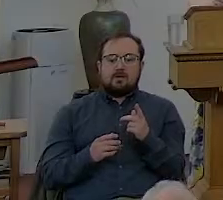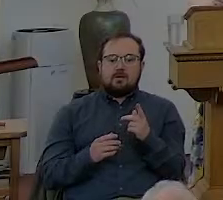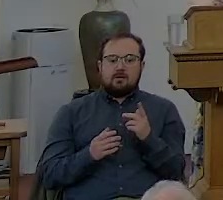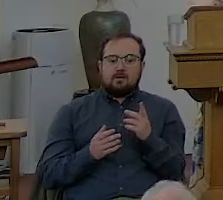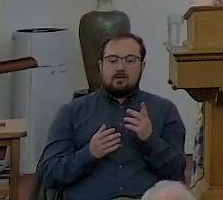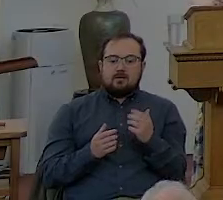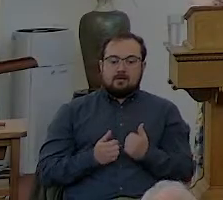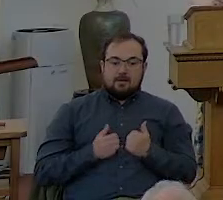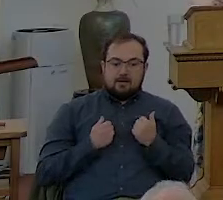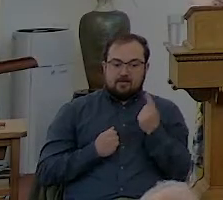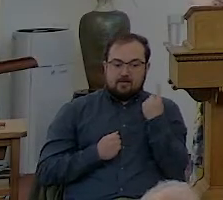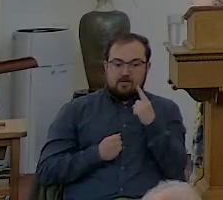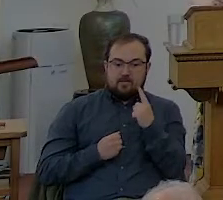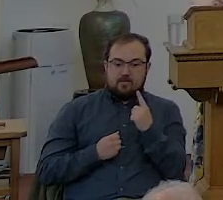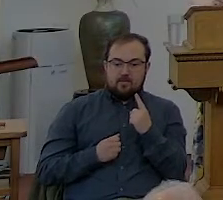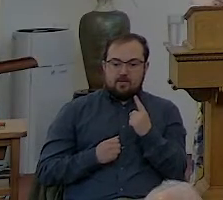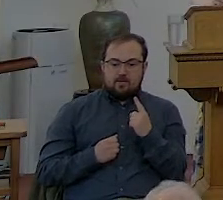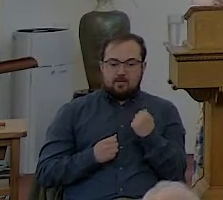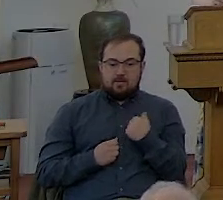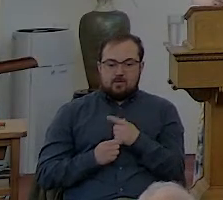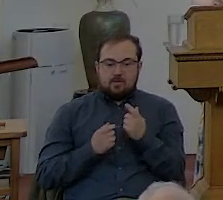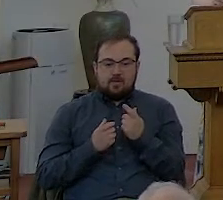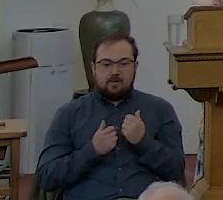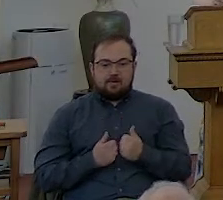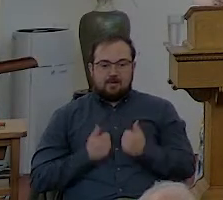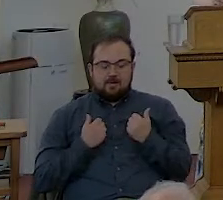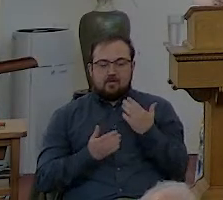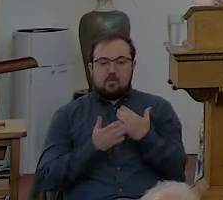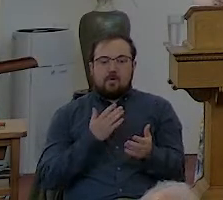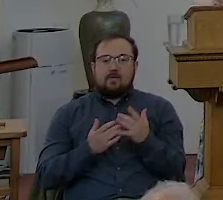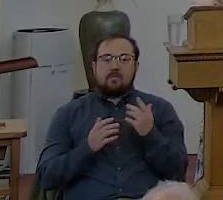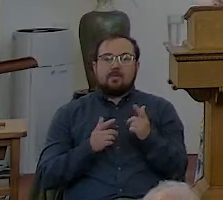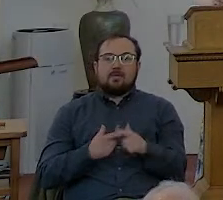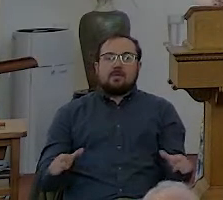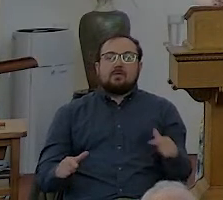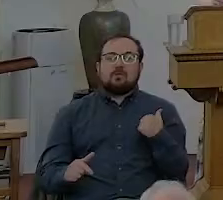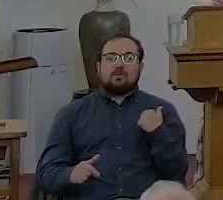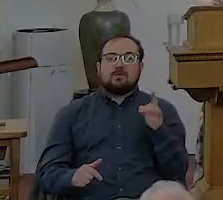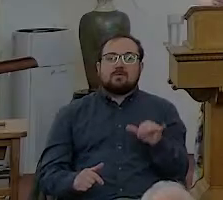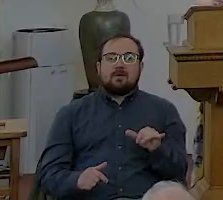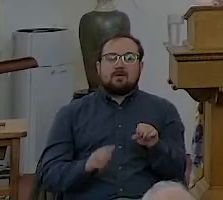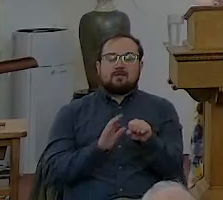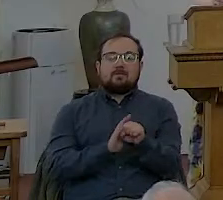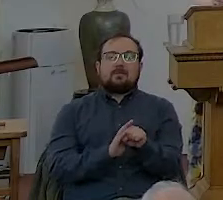live, in whatever picture language they may be symbolized.